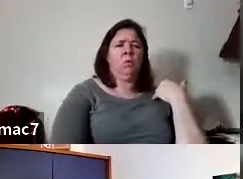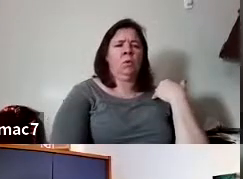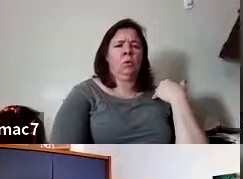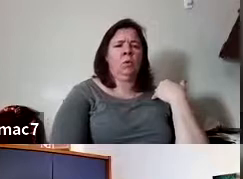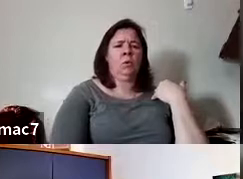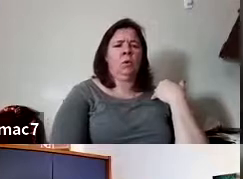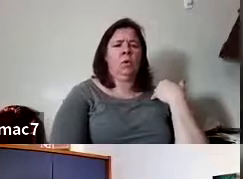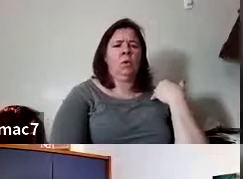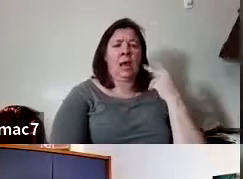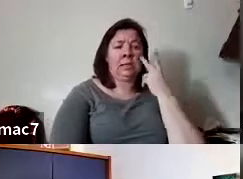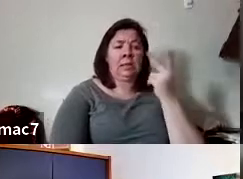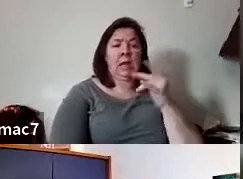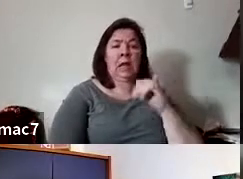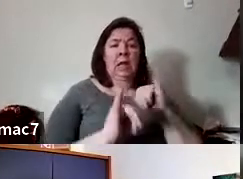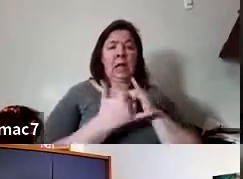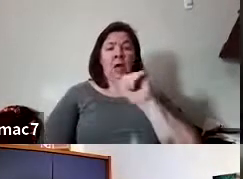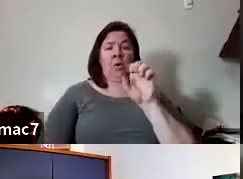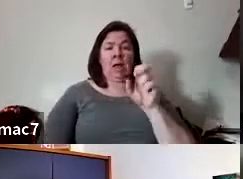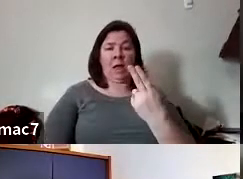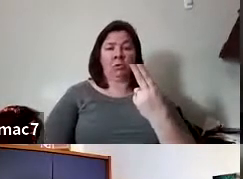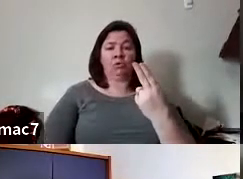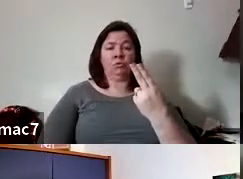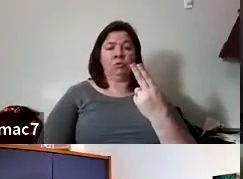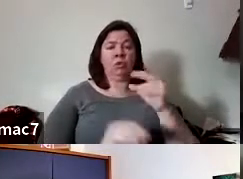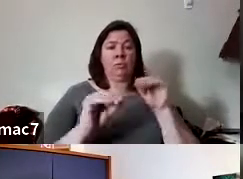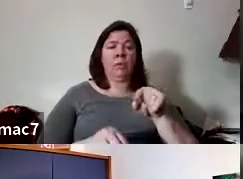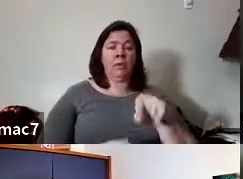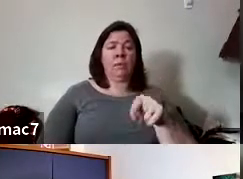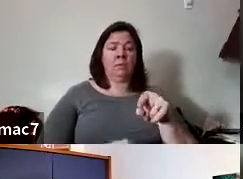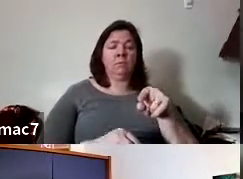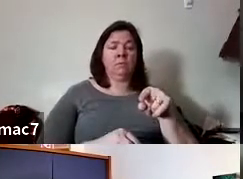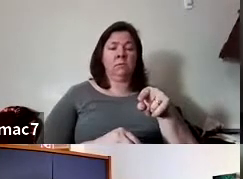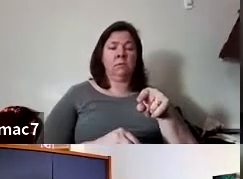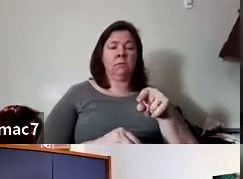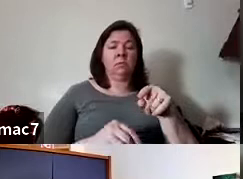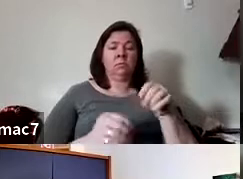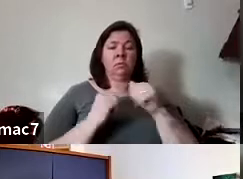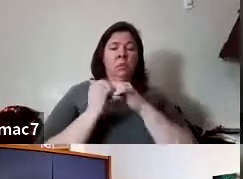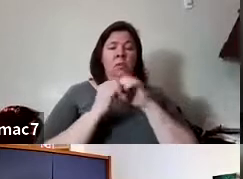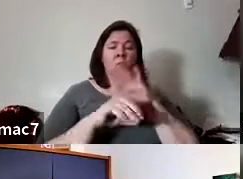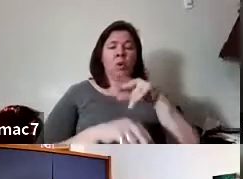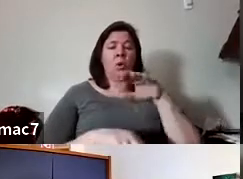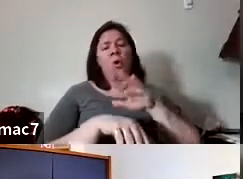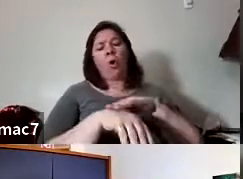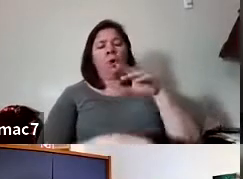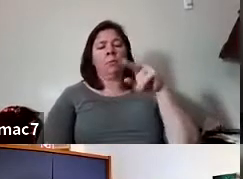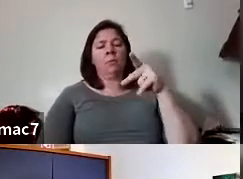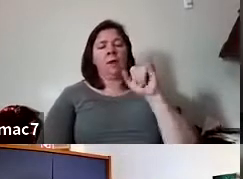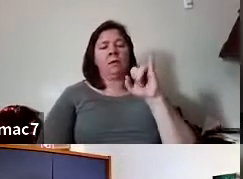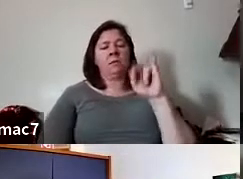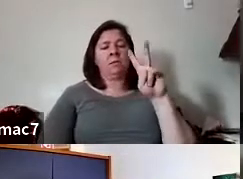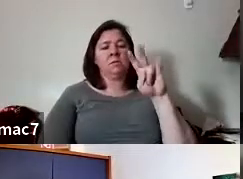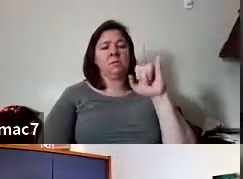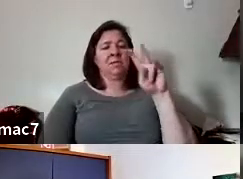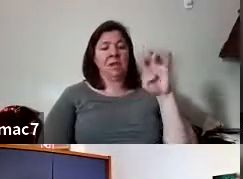see how Ash is putting together this concept of ONPASSIVE. It's like in my